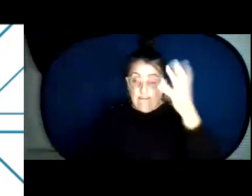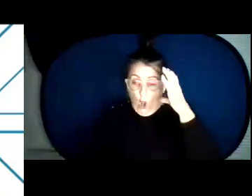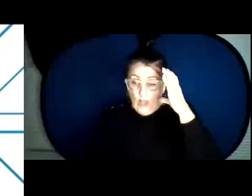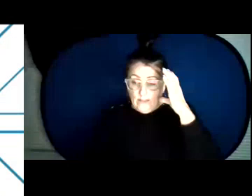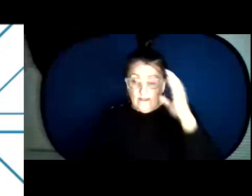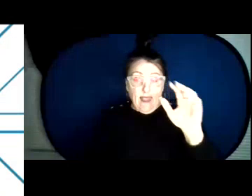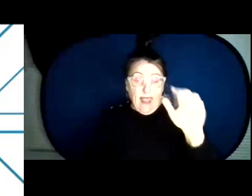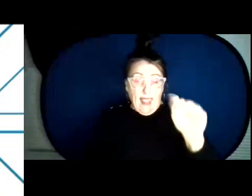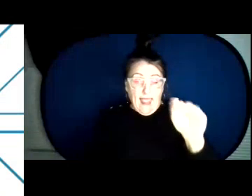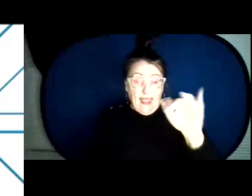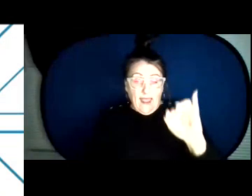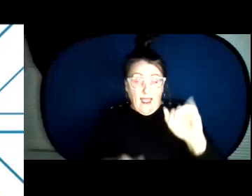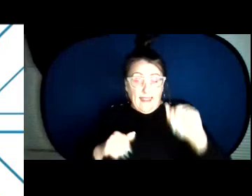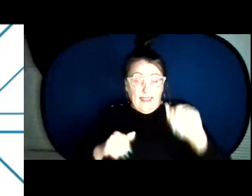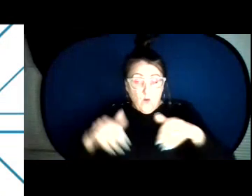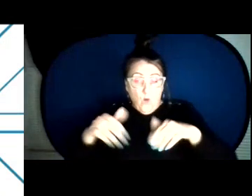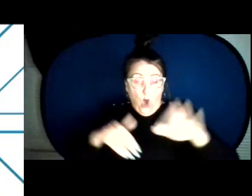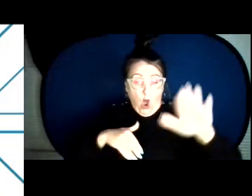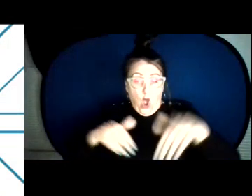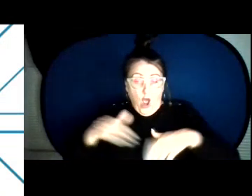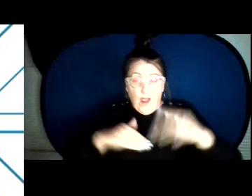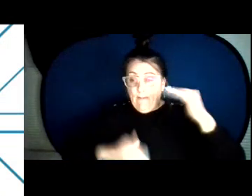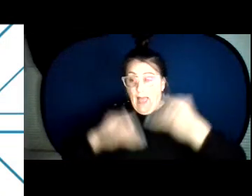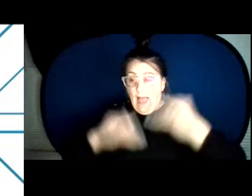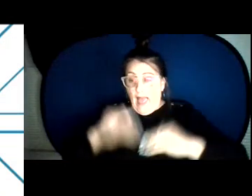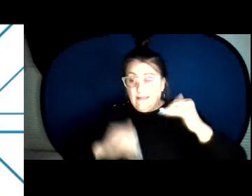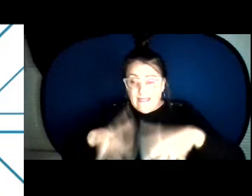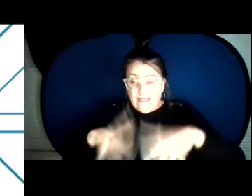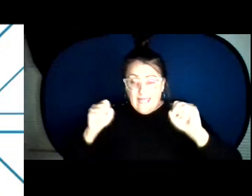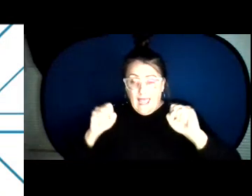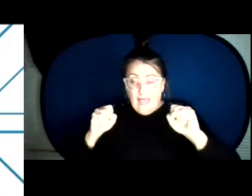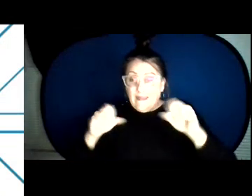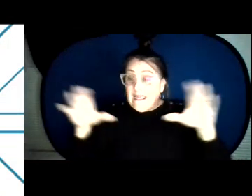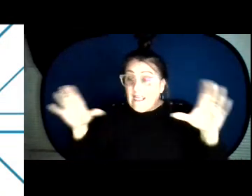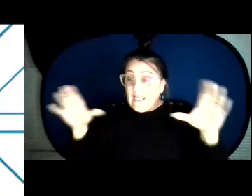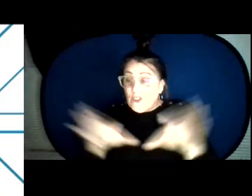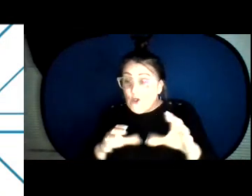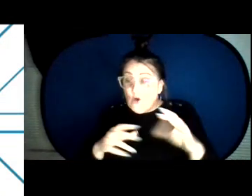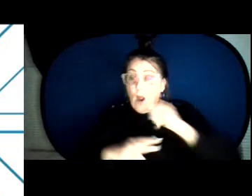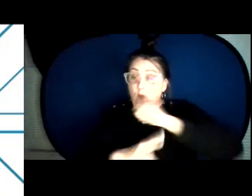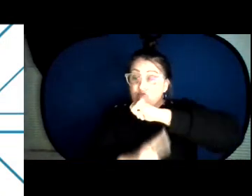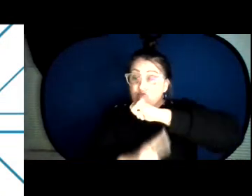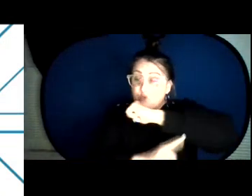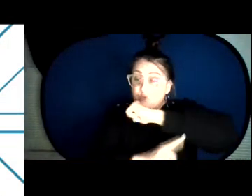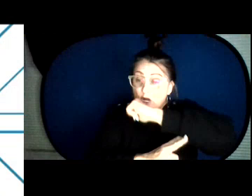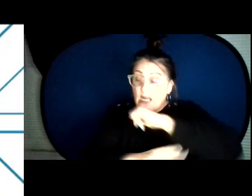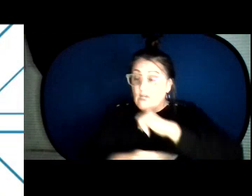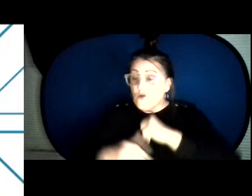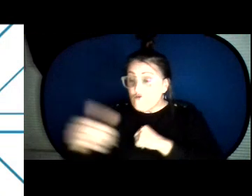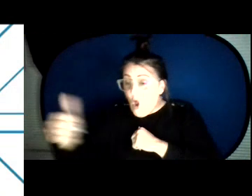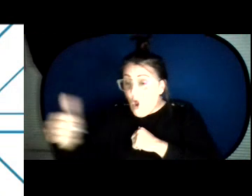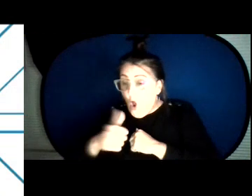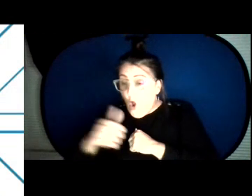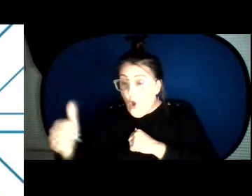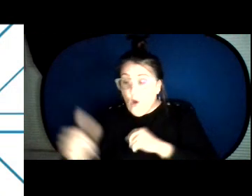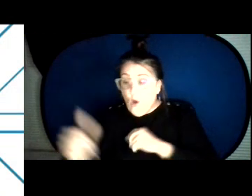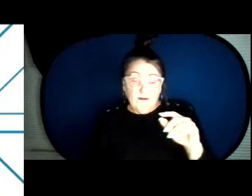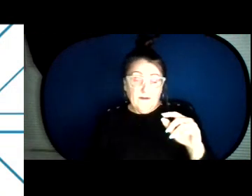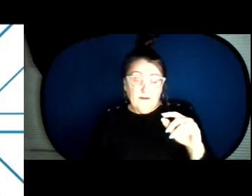balance, and adapt, imagine what it can do for our roads, bridges, and transit systems. The question isn't if AI